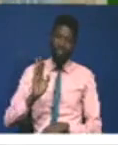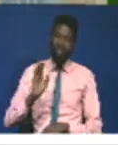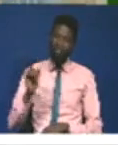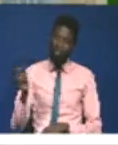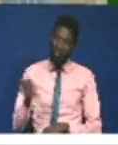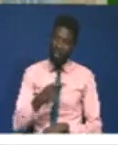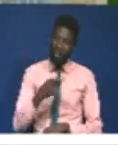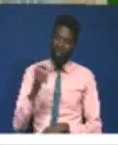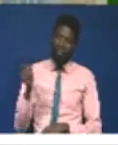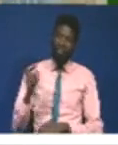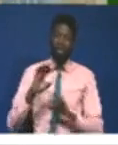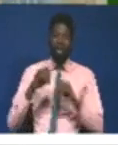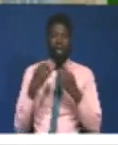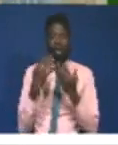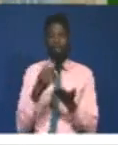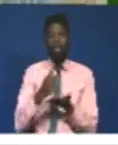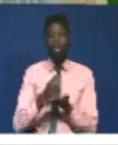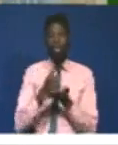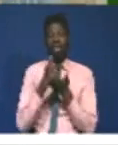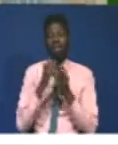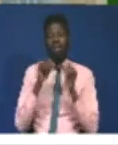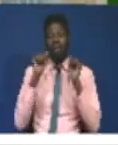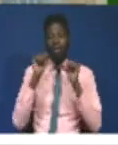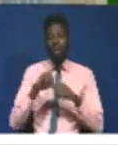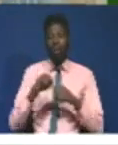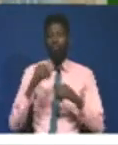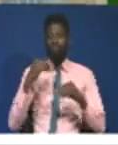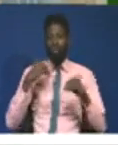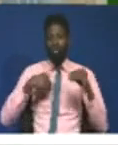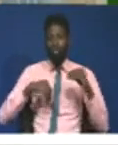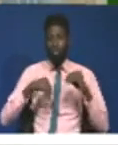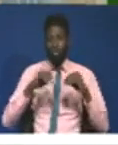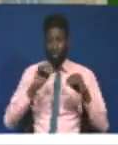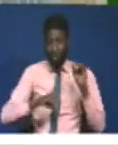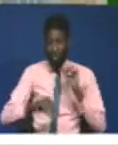to be able to have better contributions and have a better